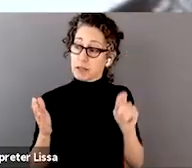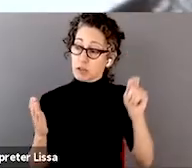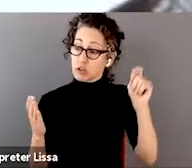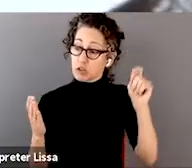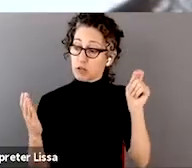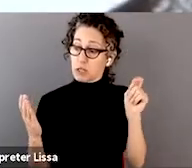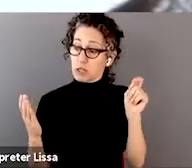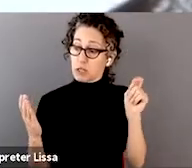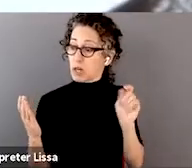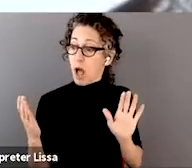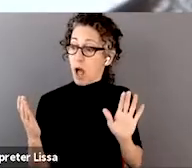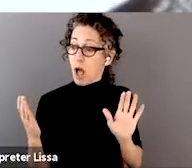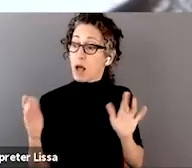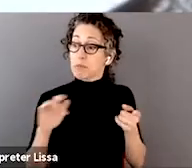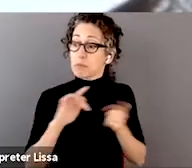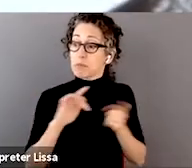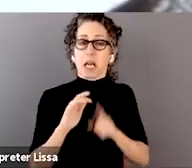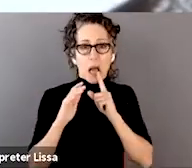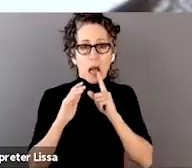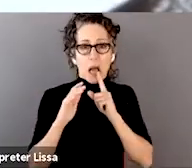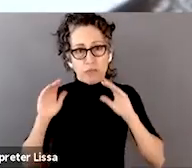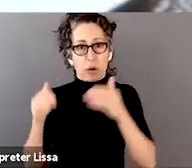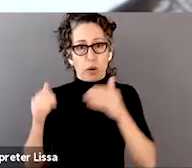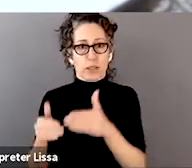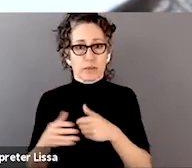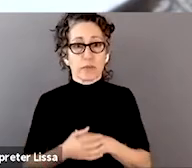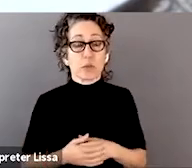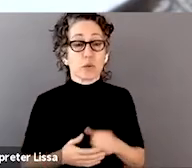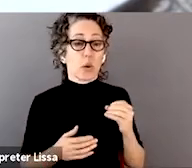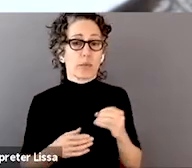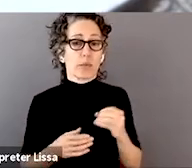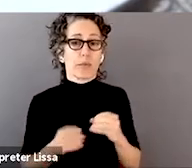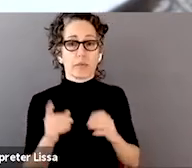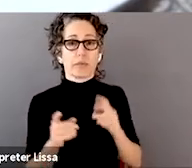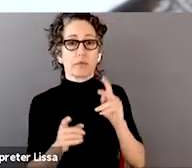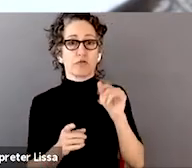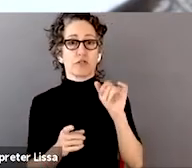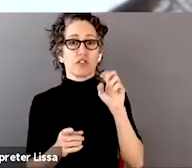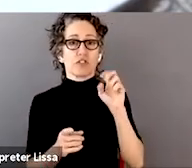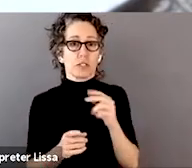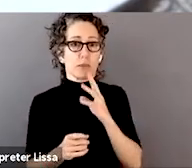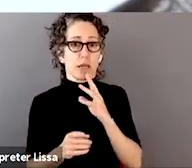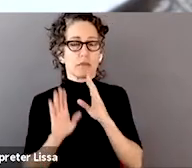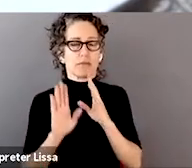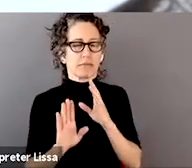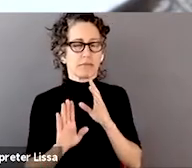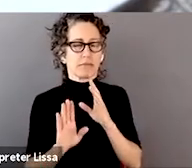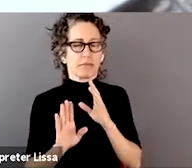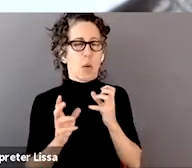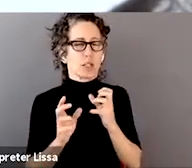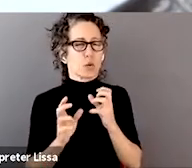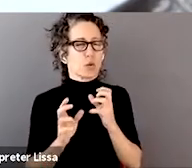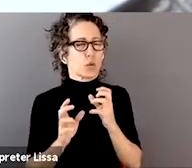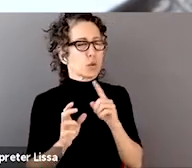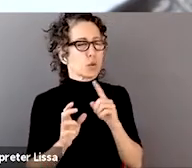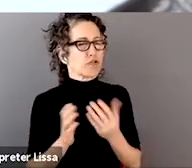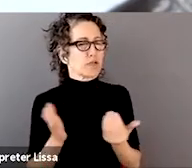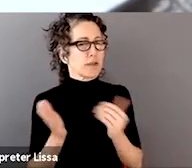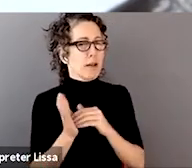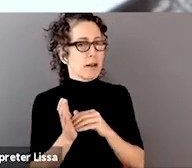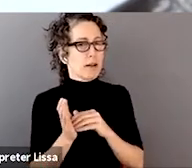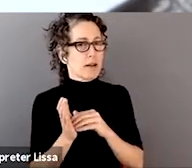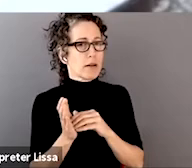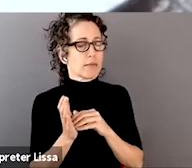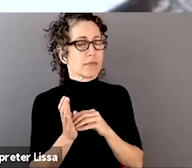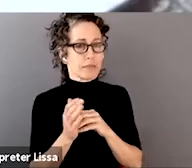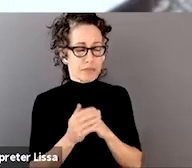try to turn the question back a little bit. I think maybe I didn't express it well before I go to Lauren. So my question is less about how to